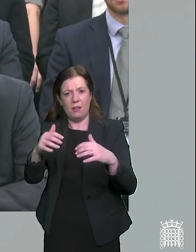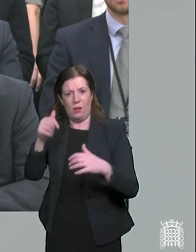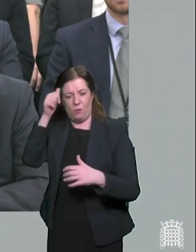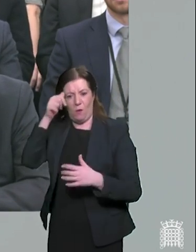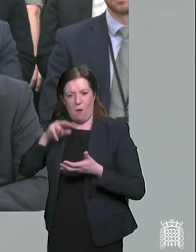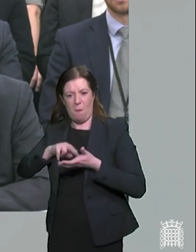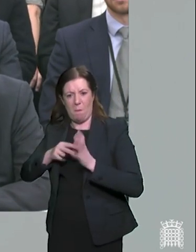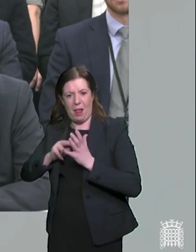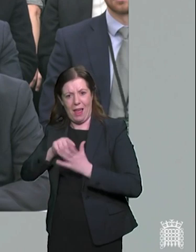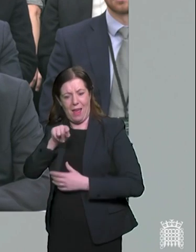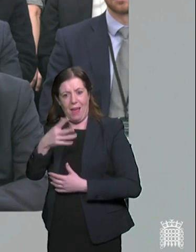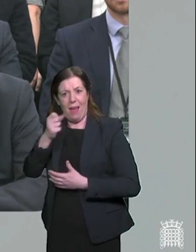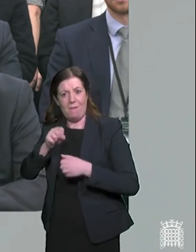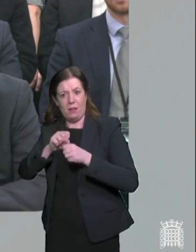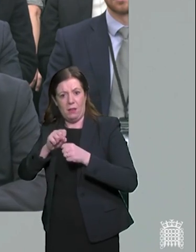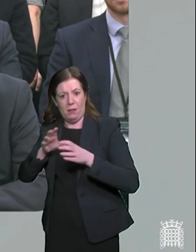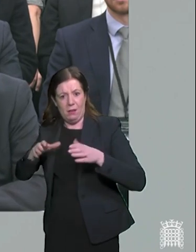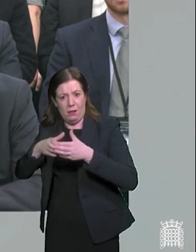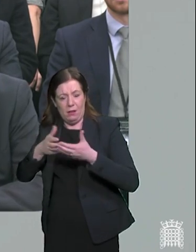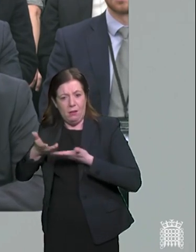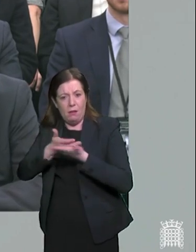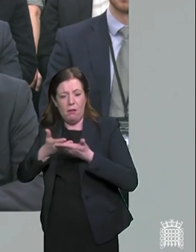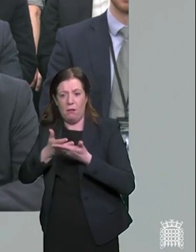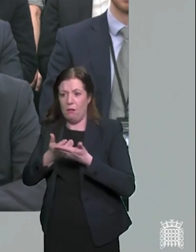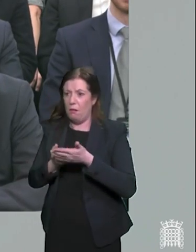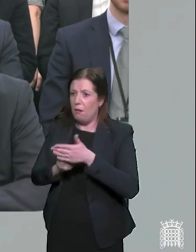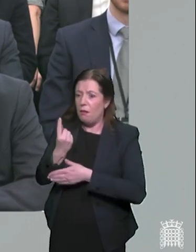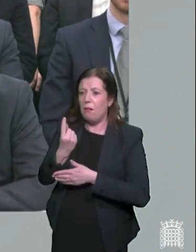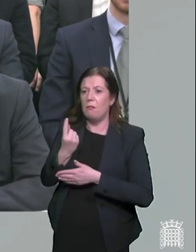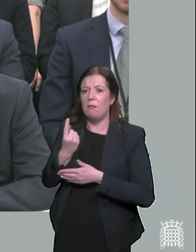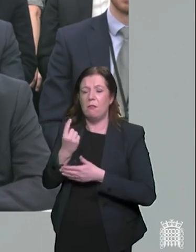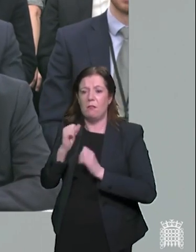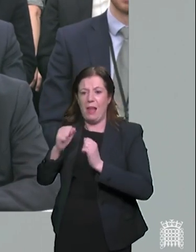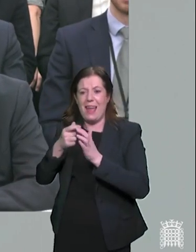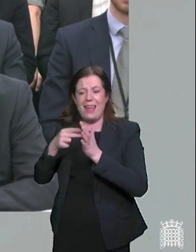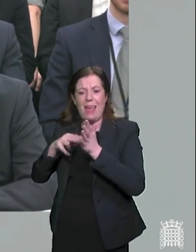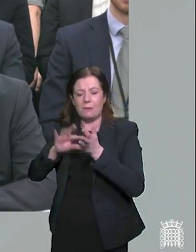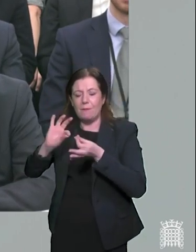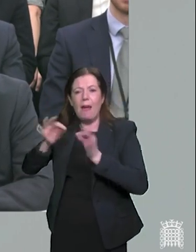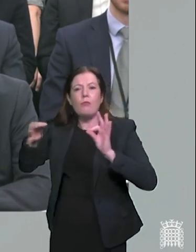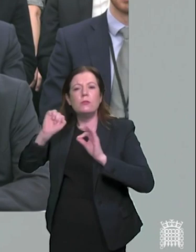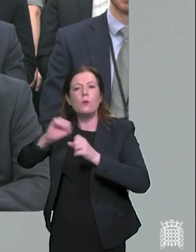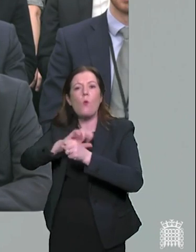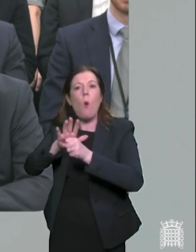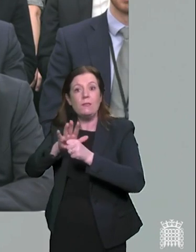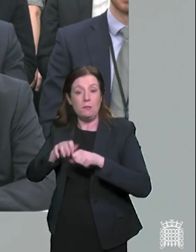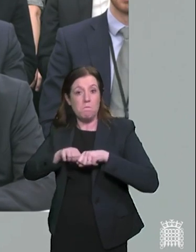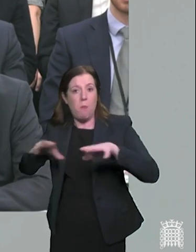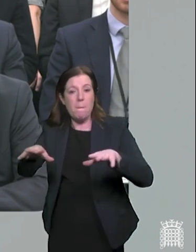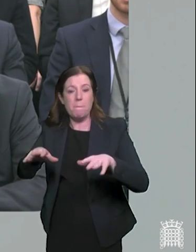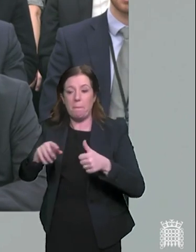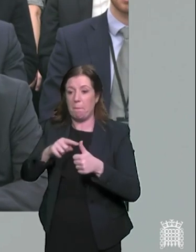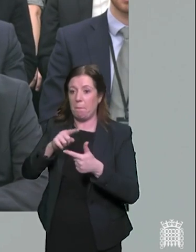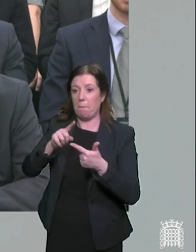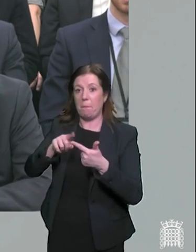the media department, when they were coping both with the emergence that day of the Kent variant of COVID and what some saw as the